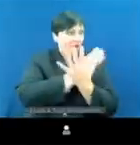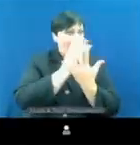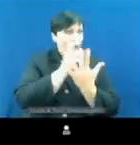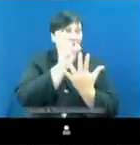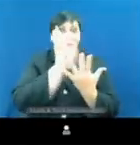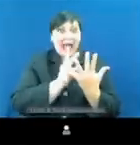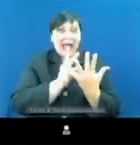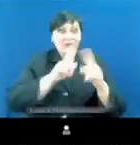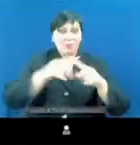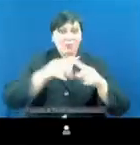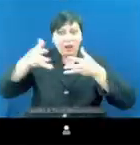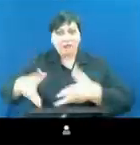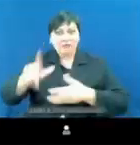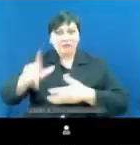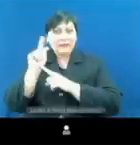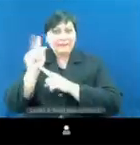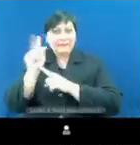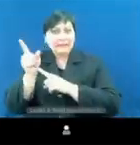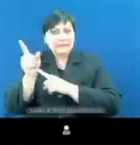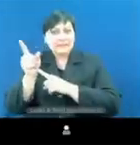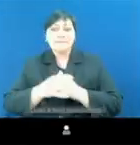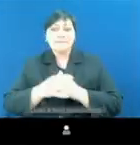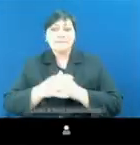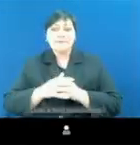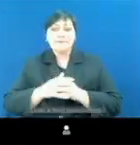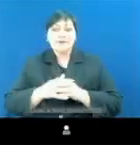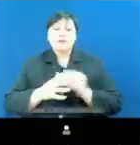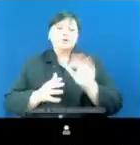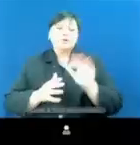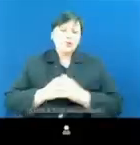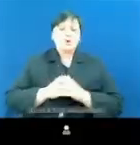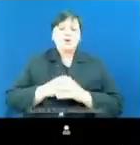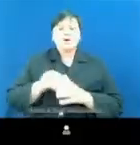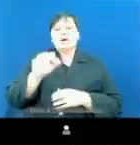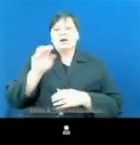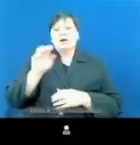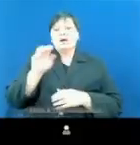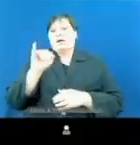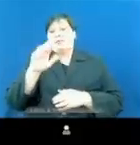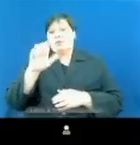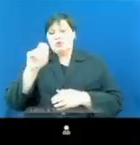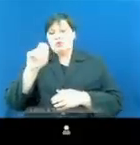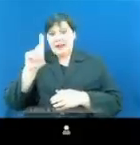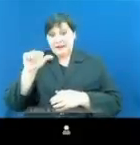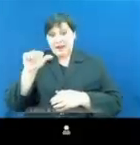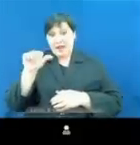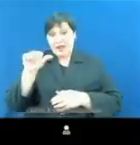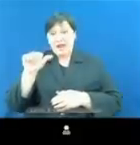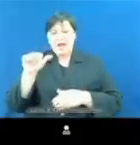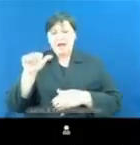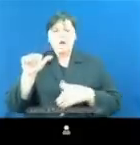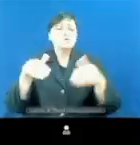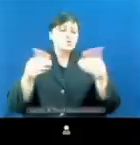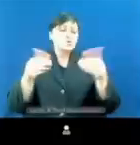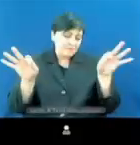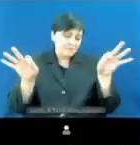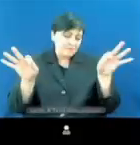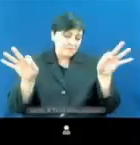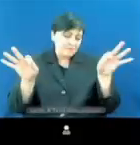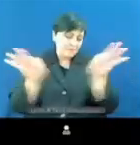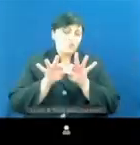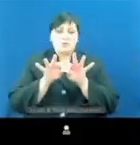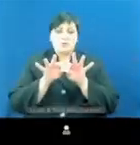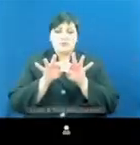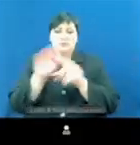So the Miranda is a really important, it's an extremely important law, it's a case